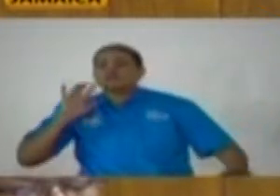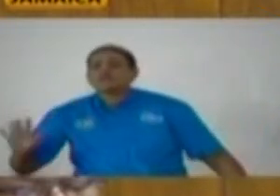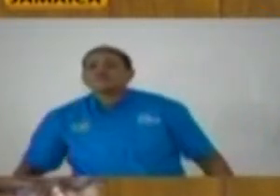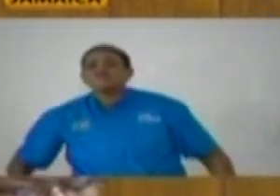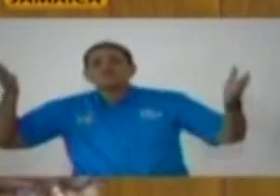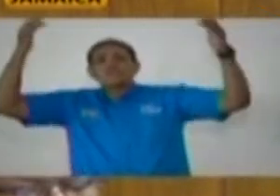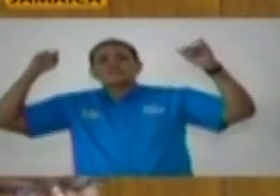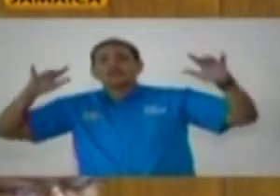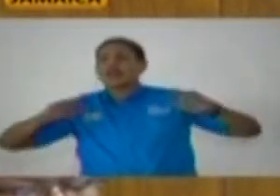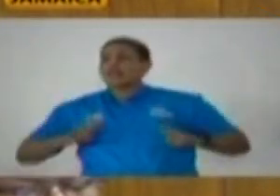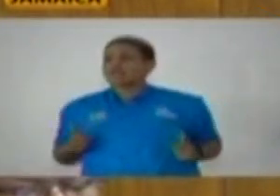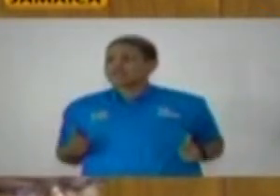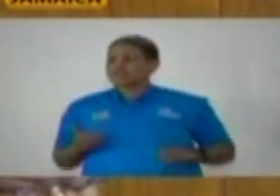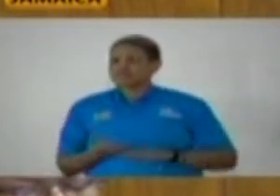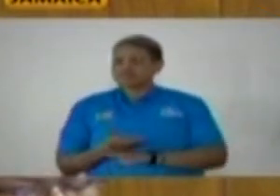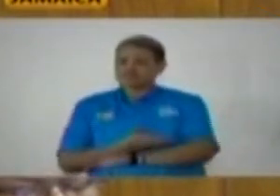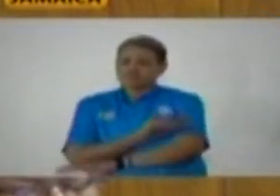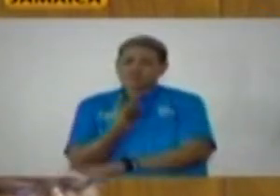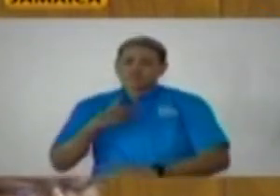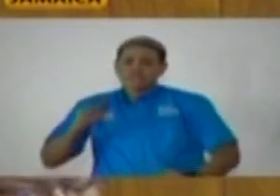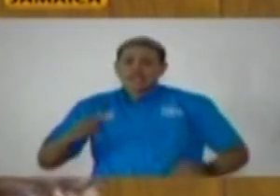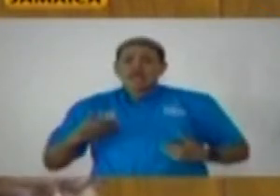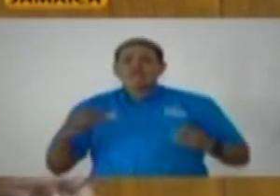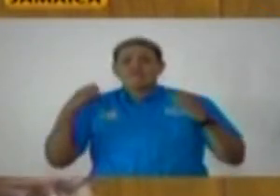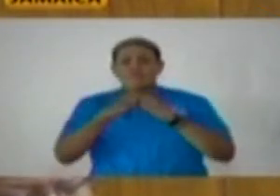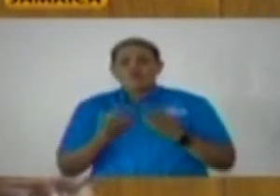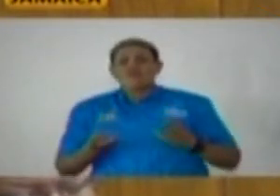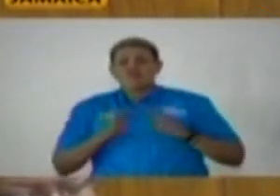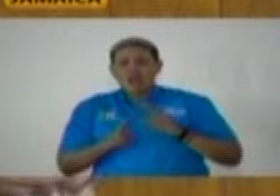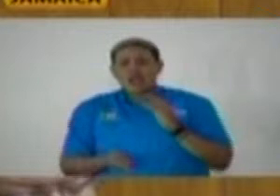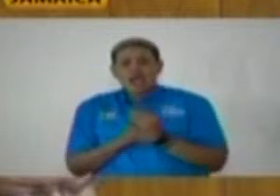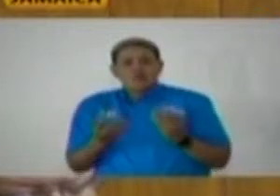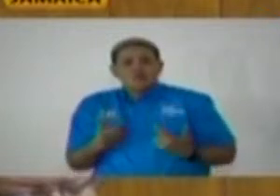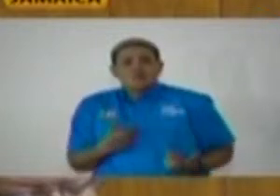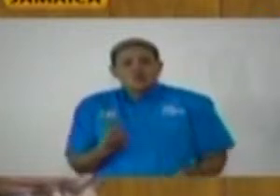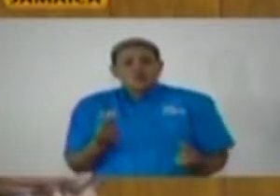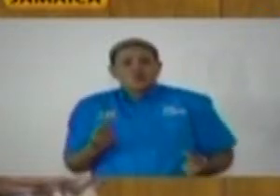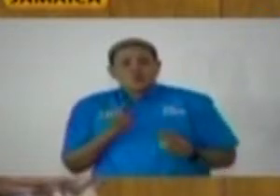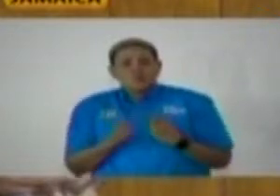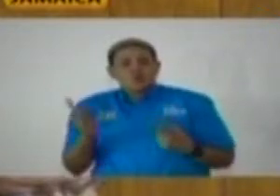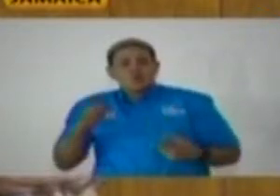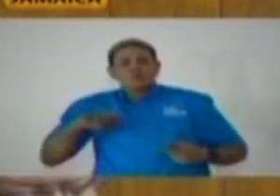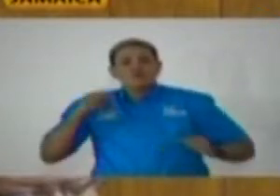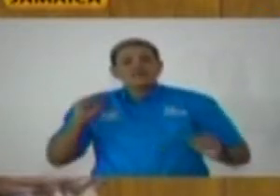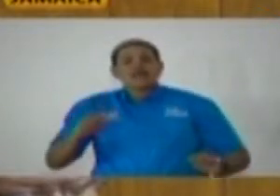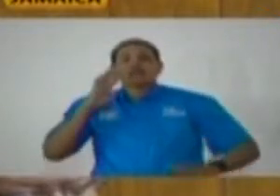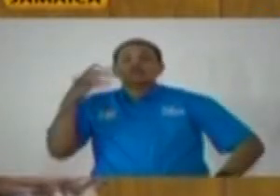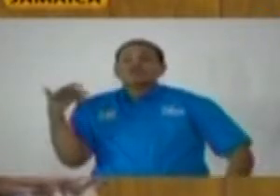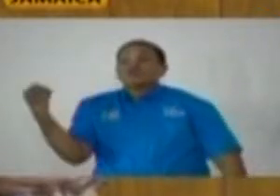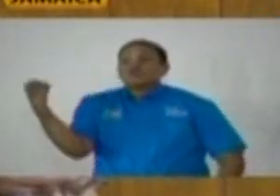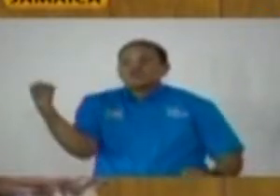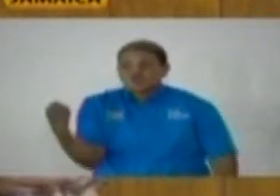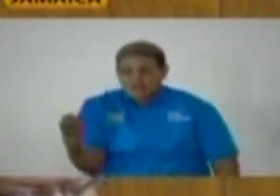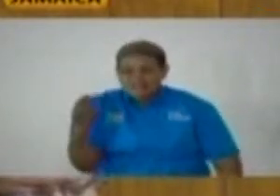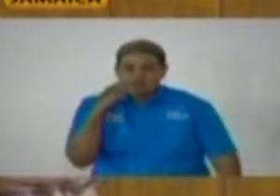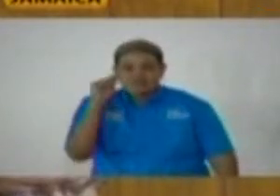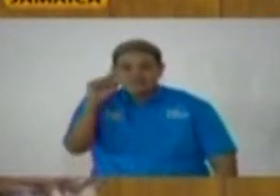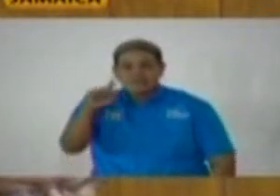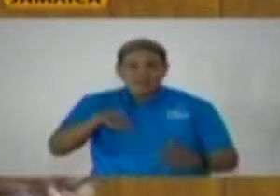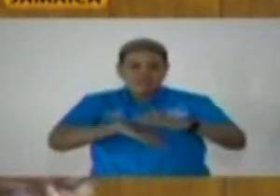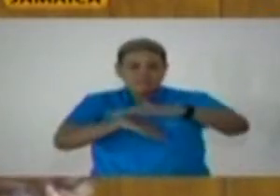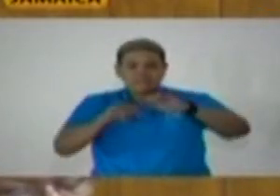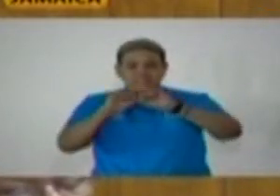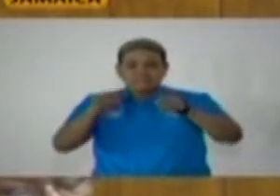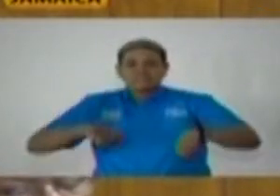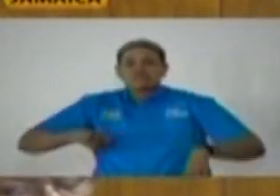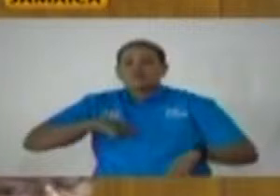of living, where we can have more value add in what we do, and where we can strengthen the tax base so